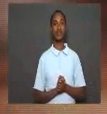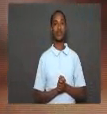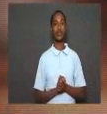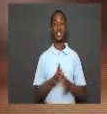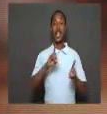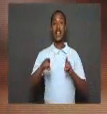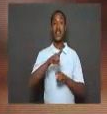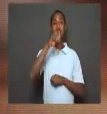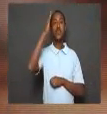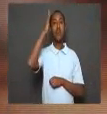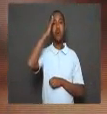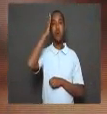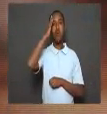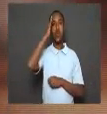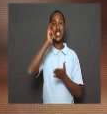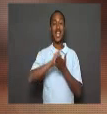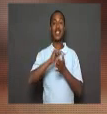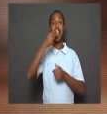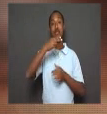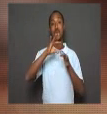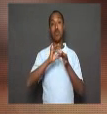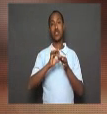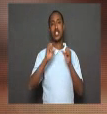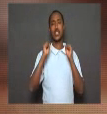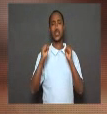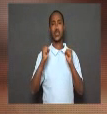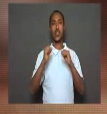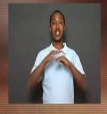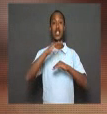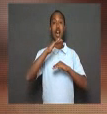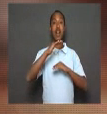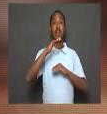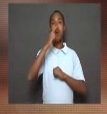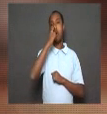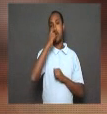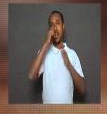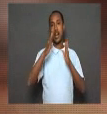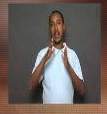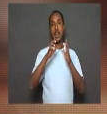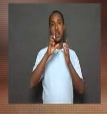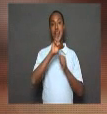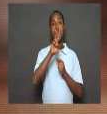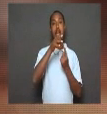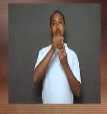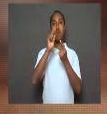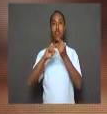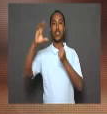Did you know that hydrogen bonds are stronger than ordinary dipole